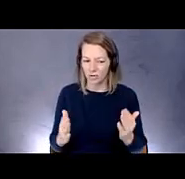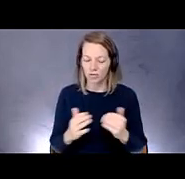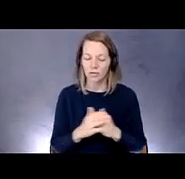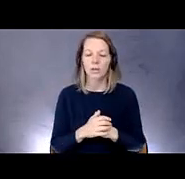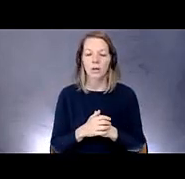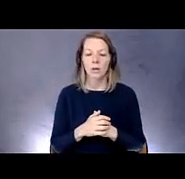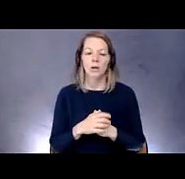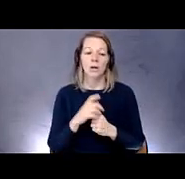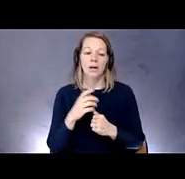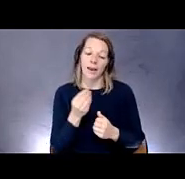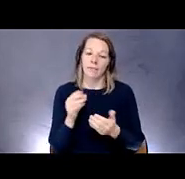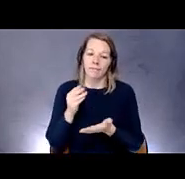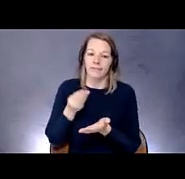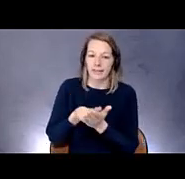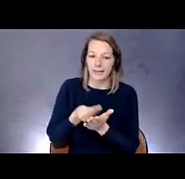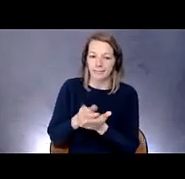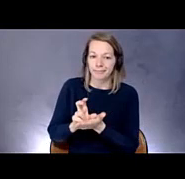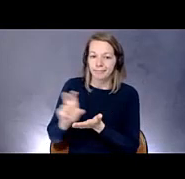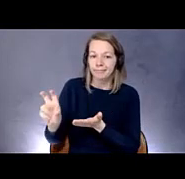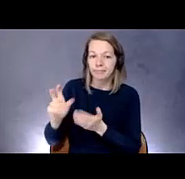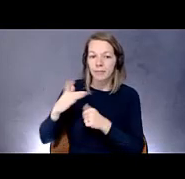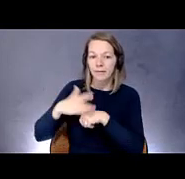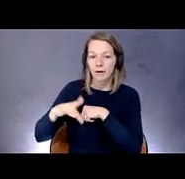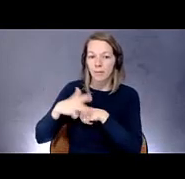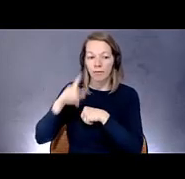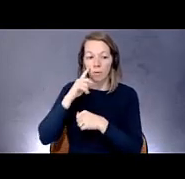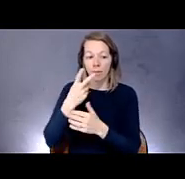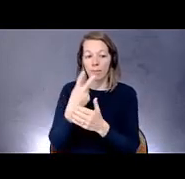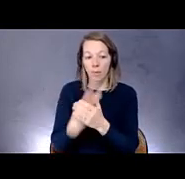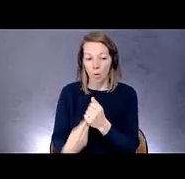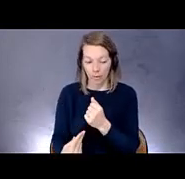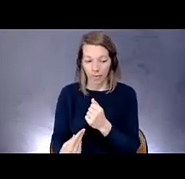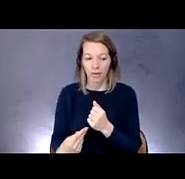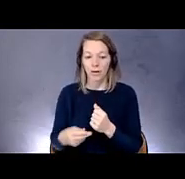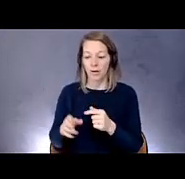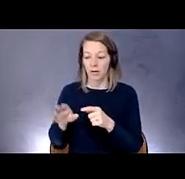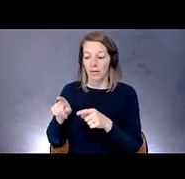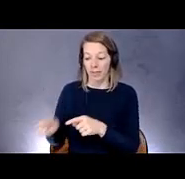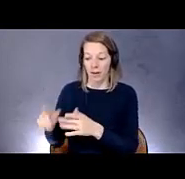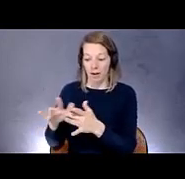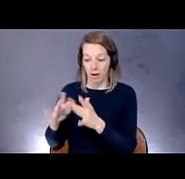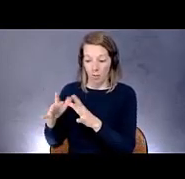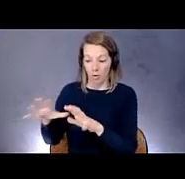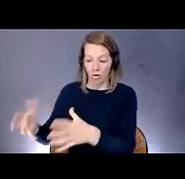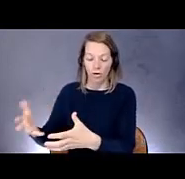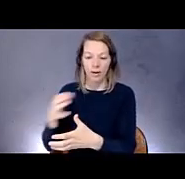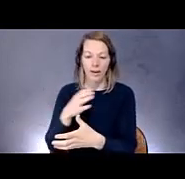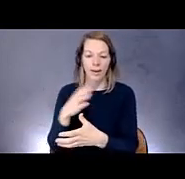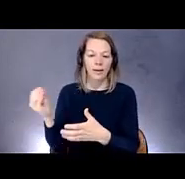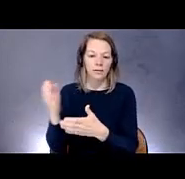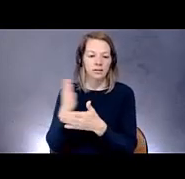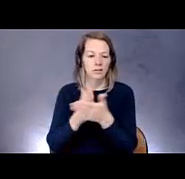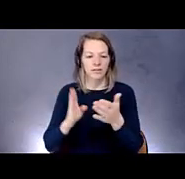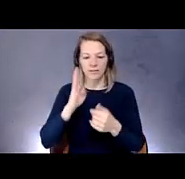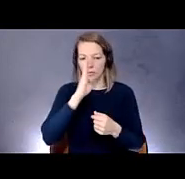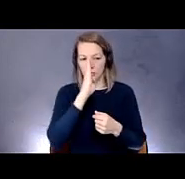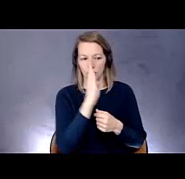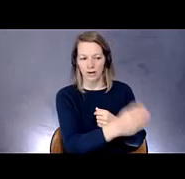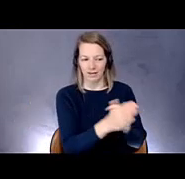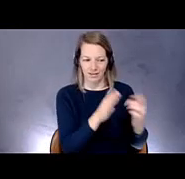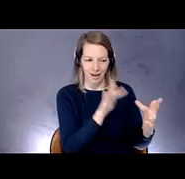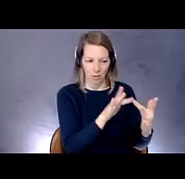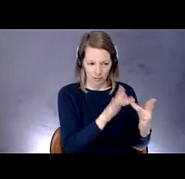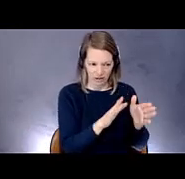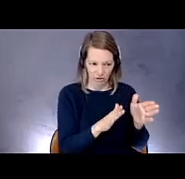extra funding that is going to be available for both that network as well as some of the direct outreach efforts